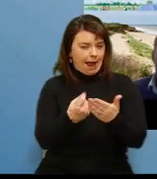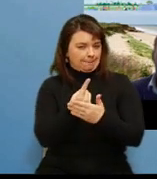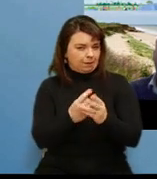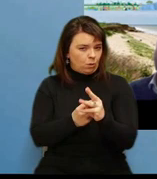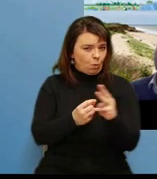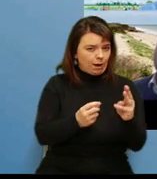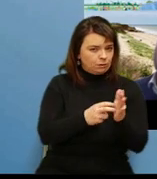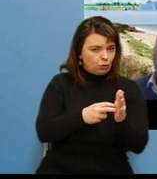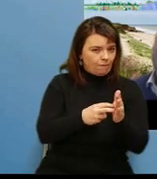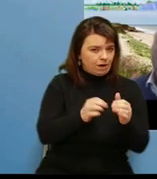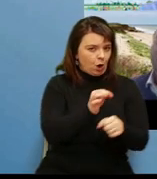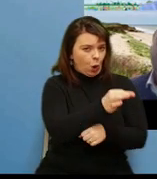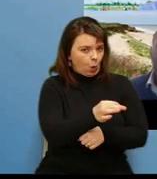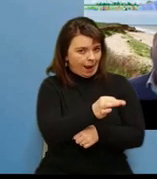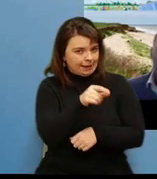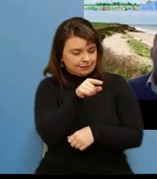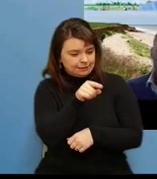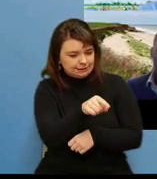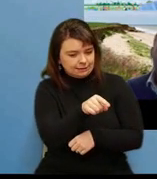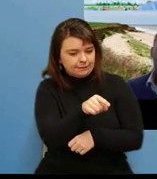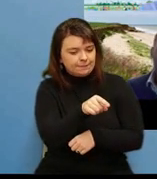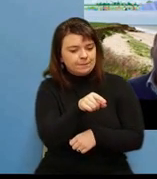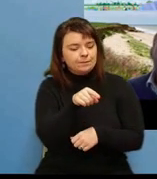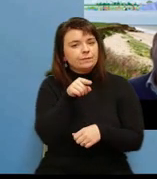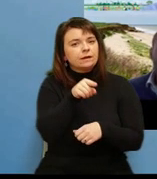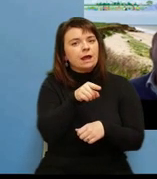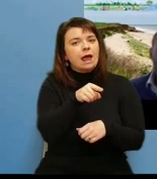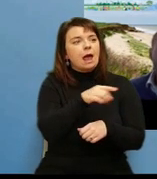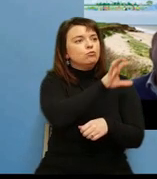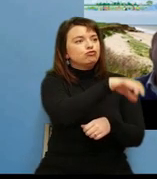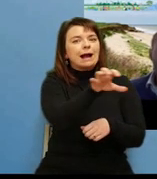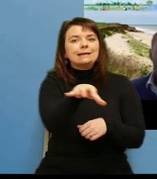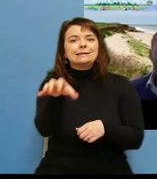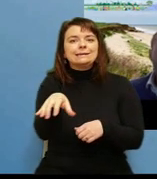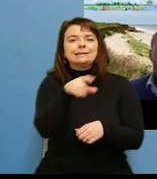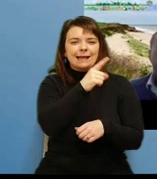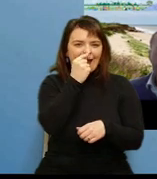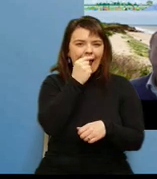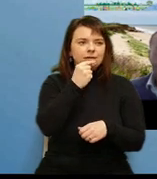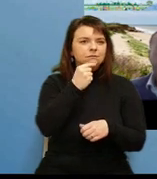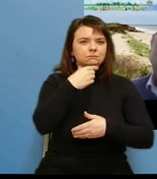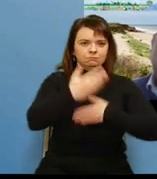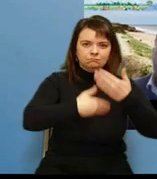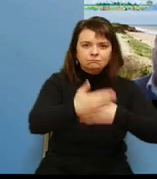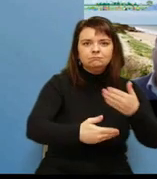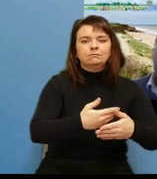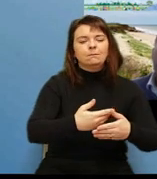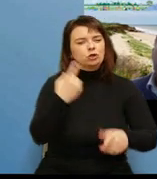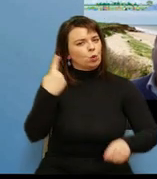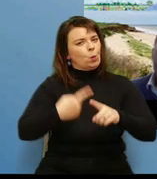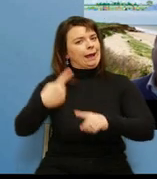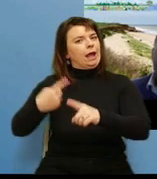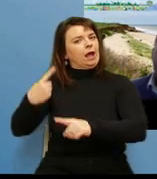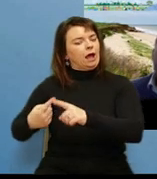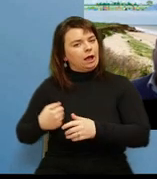West Norfolk locality, actually practices are able to mobilize much quicker. So if we are able to